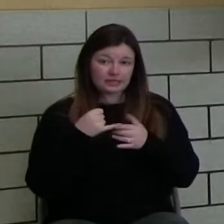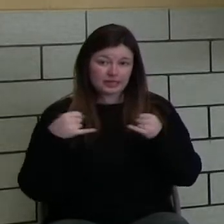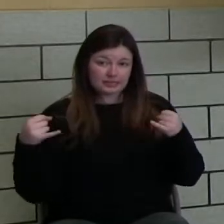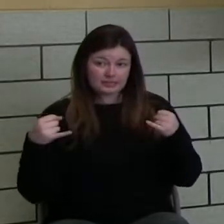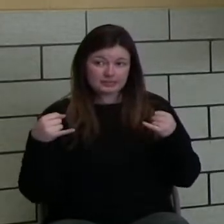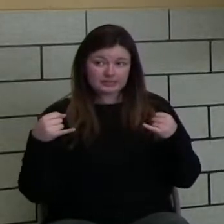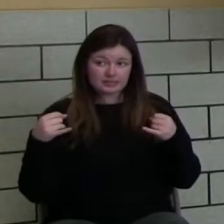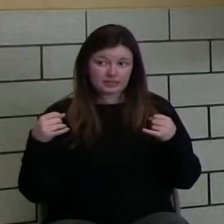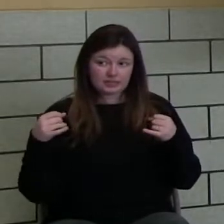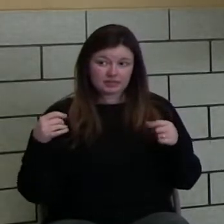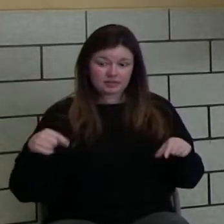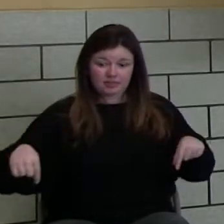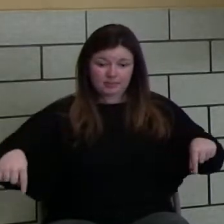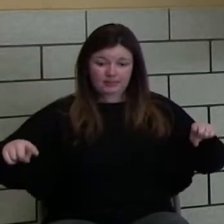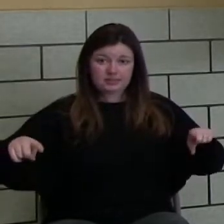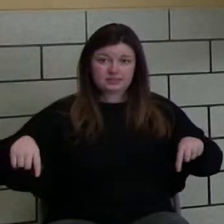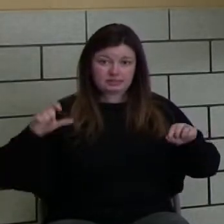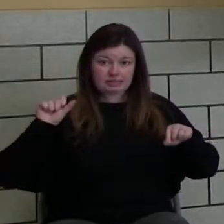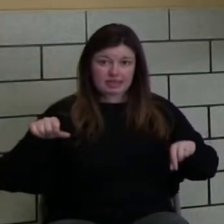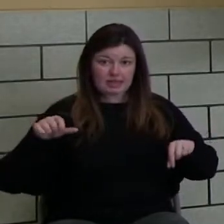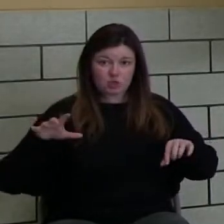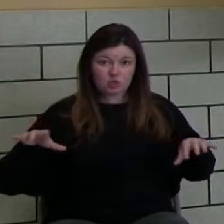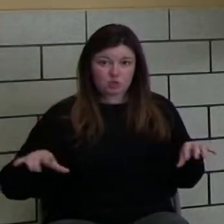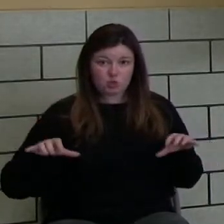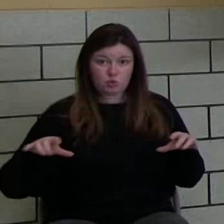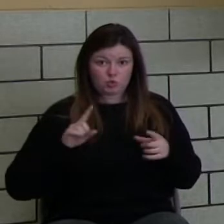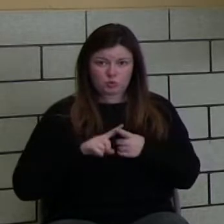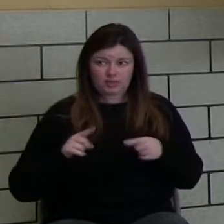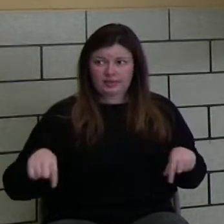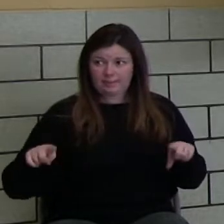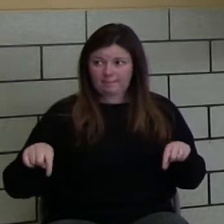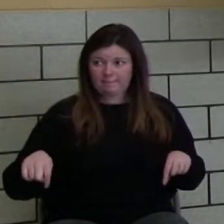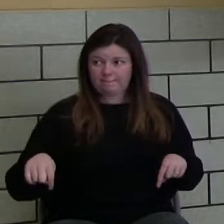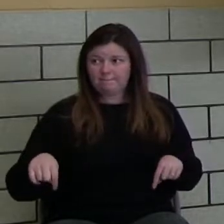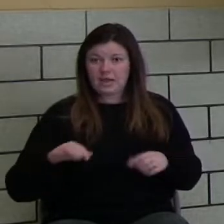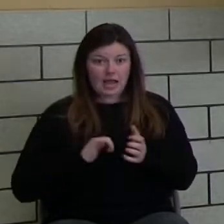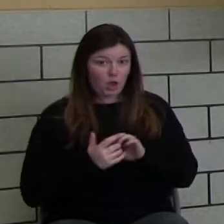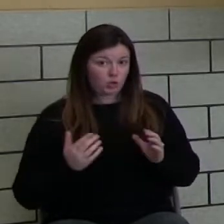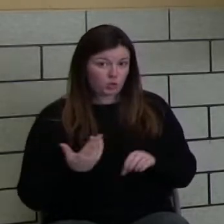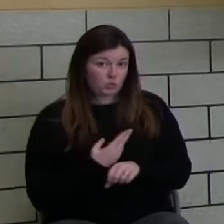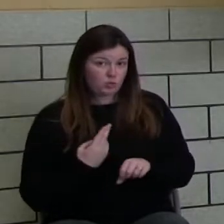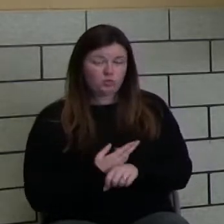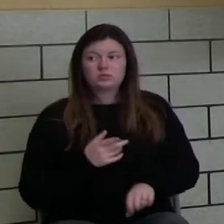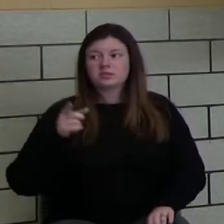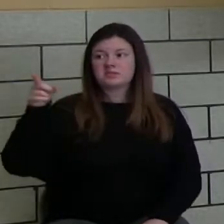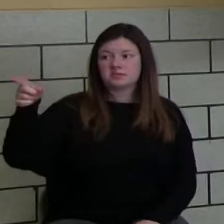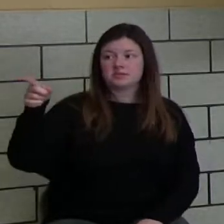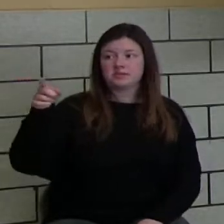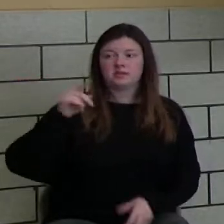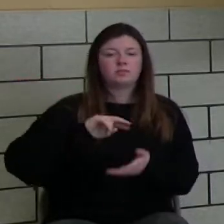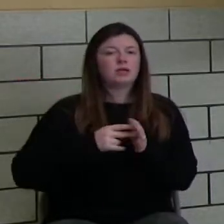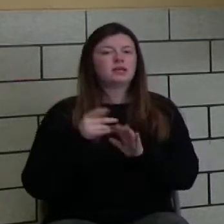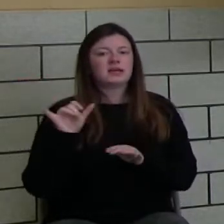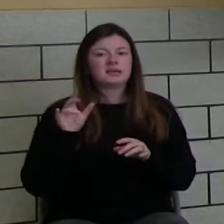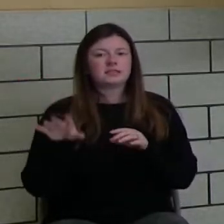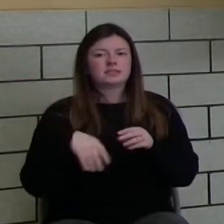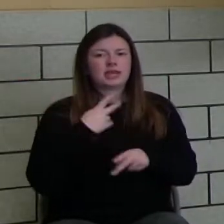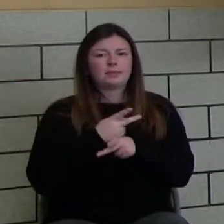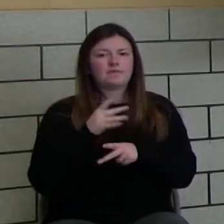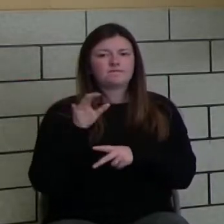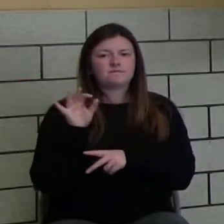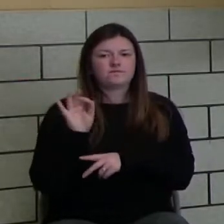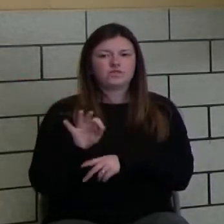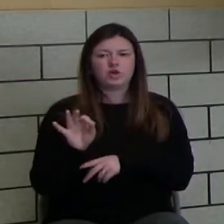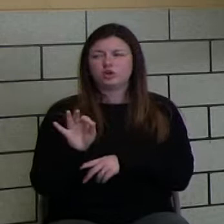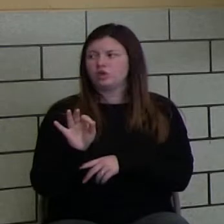parklets that they are utilizing? Am I making any sense? Yeah, I think so. From like the type of furniture they can put in, or the type of activities